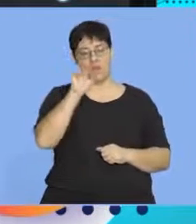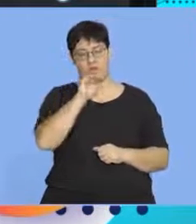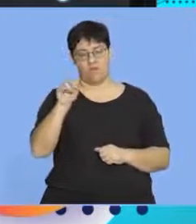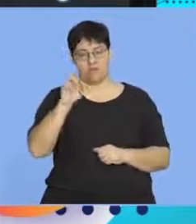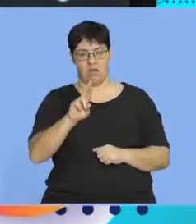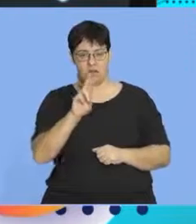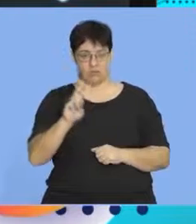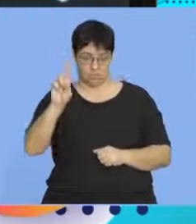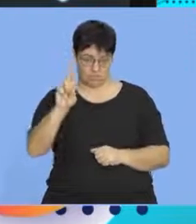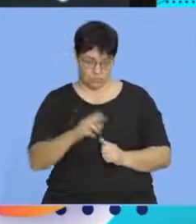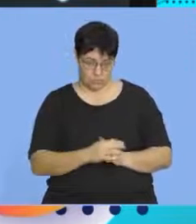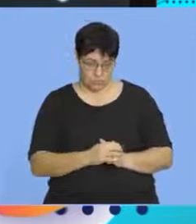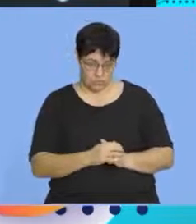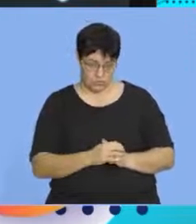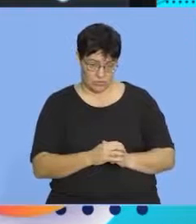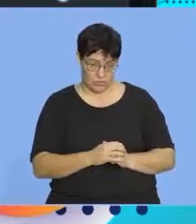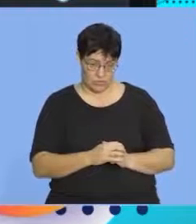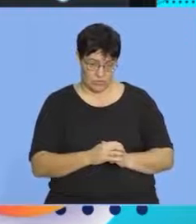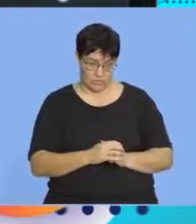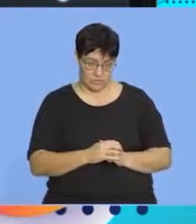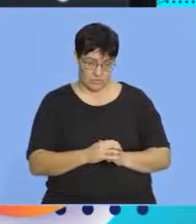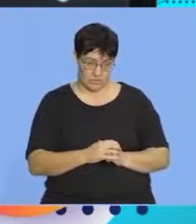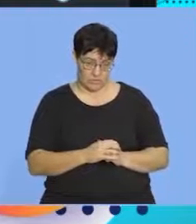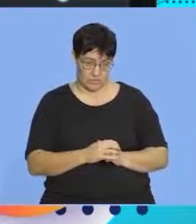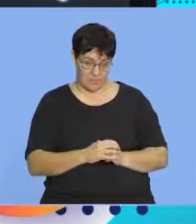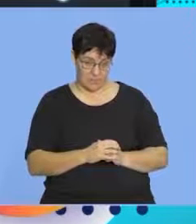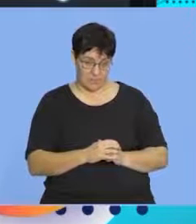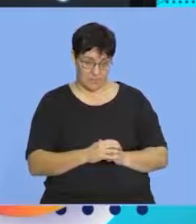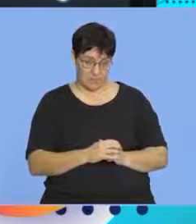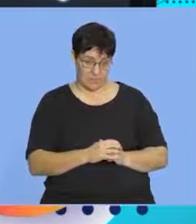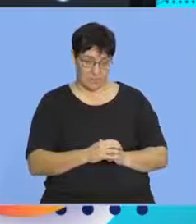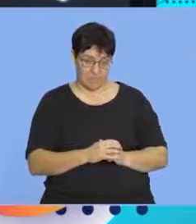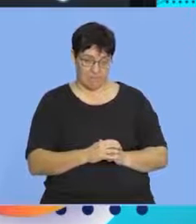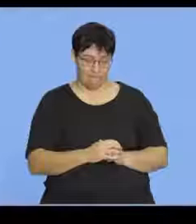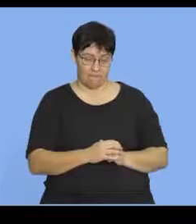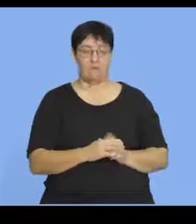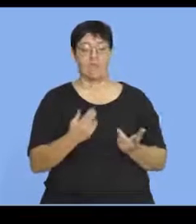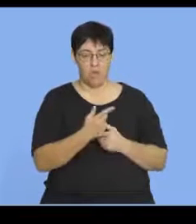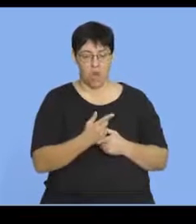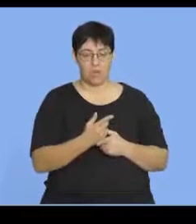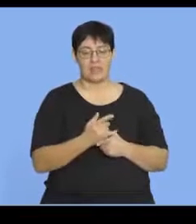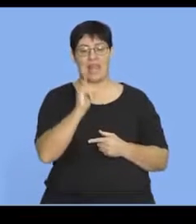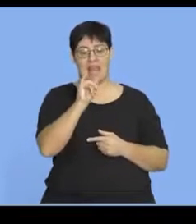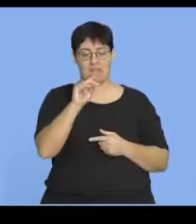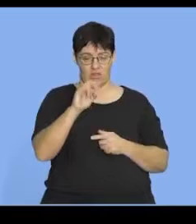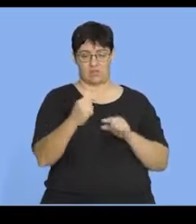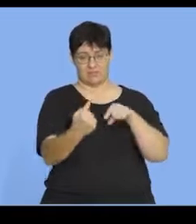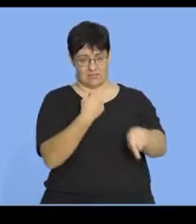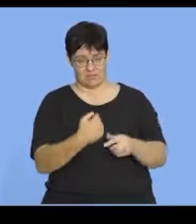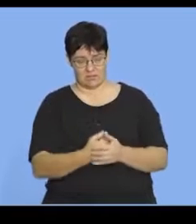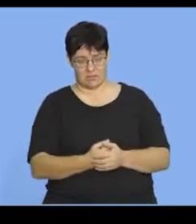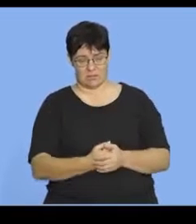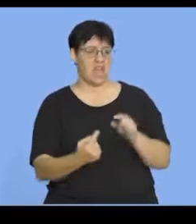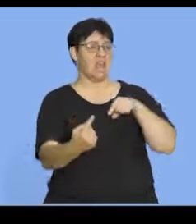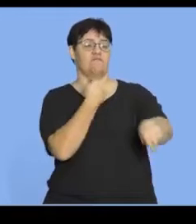proportional to r squared. So be careful here. You're going to be very tempted when you get this graph to go,